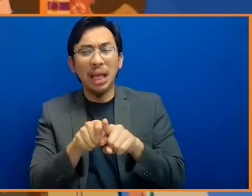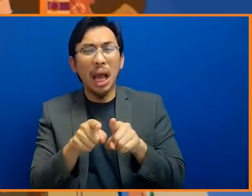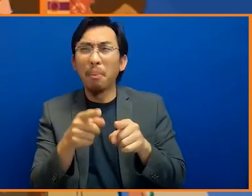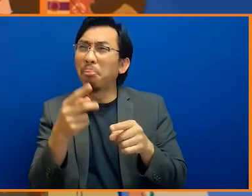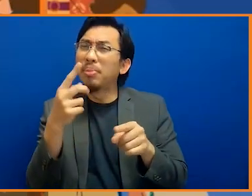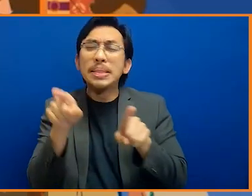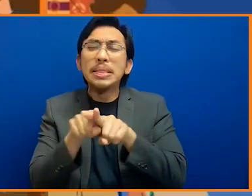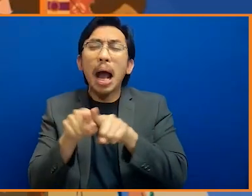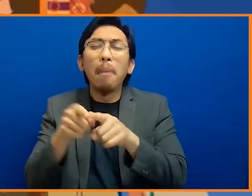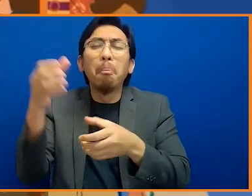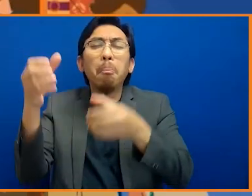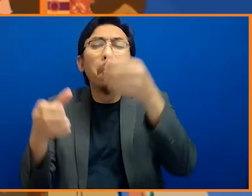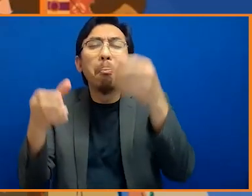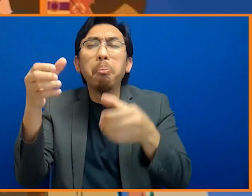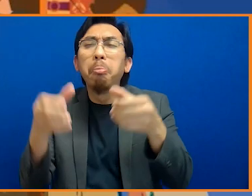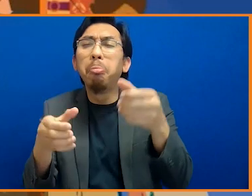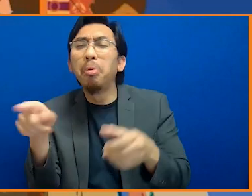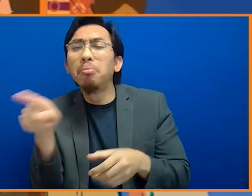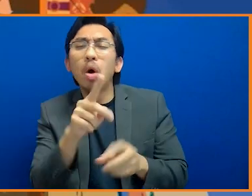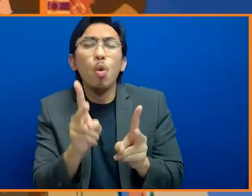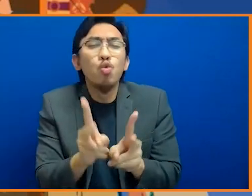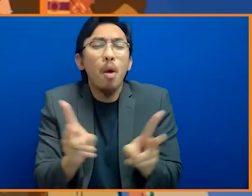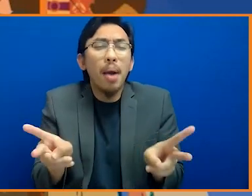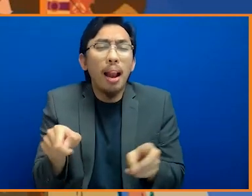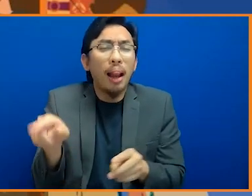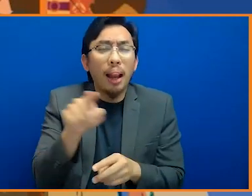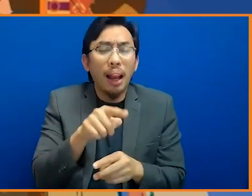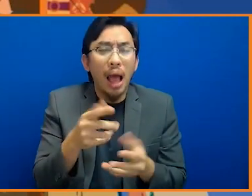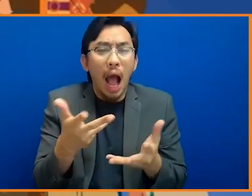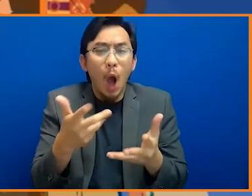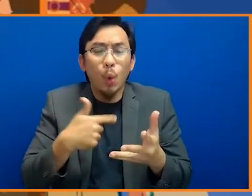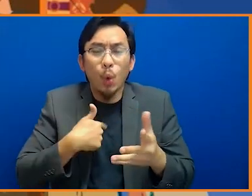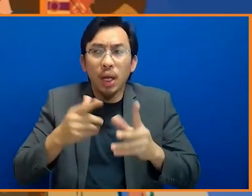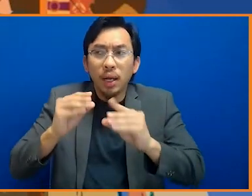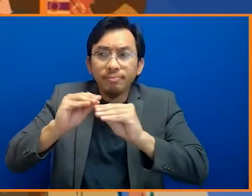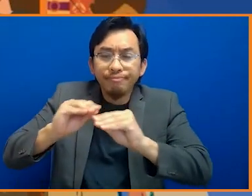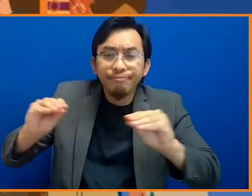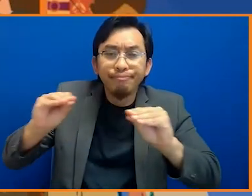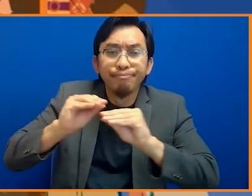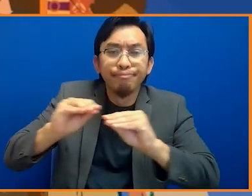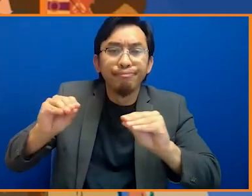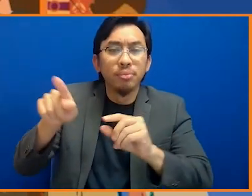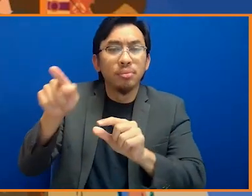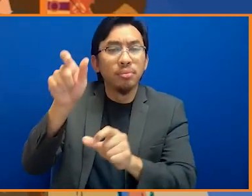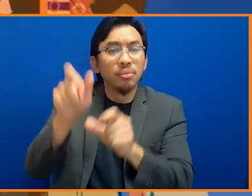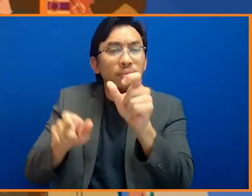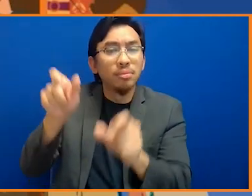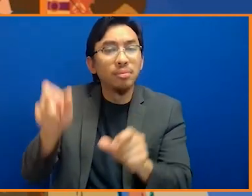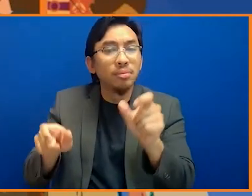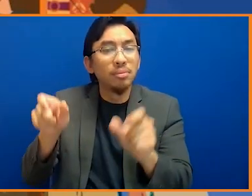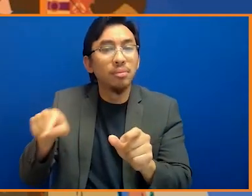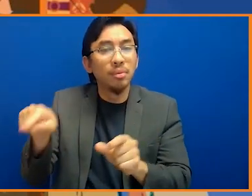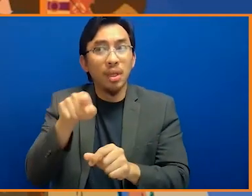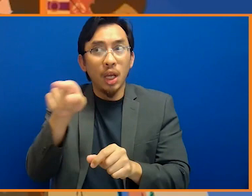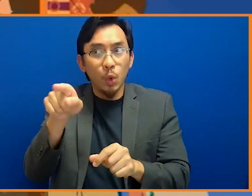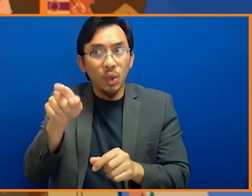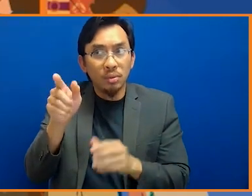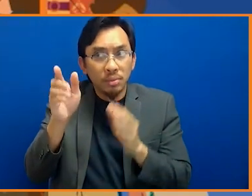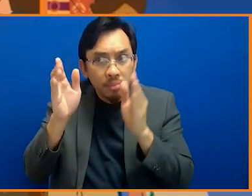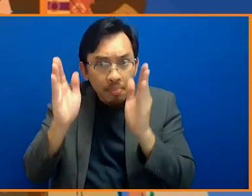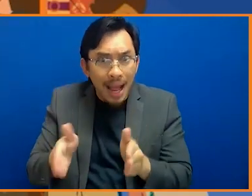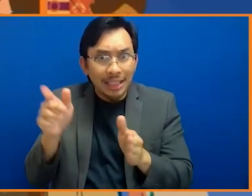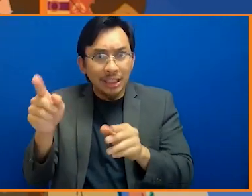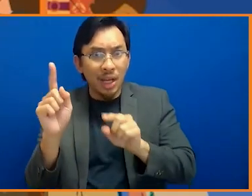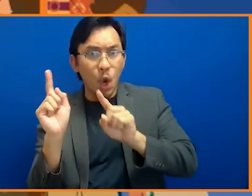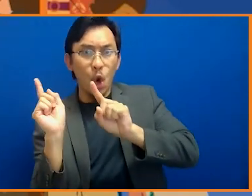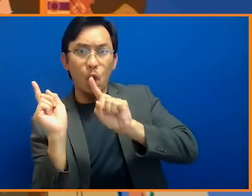just any other ordinary buildings. How do we educate the residents that these are the ones you